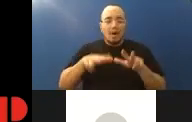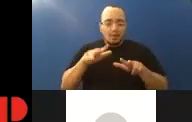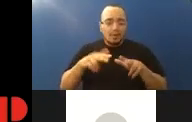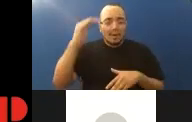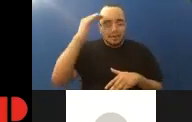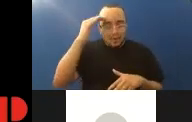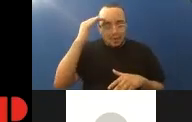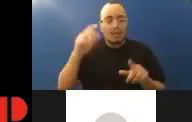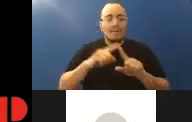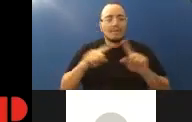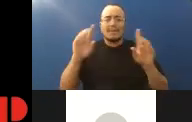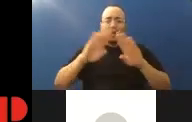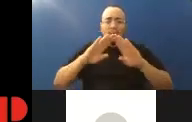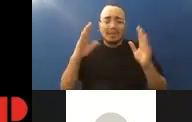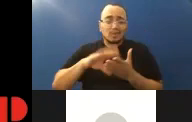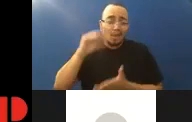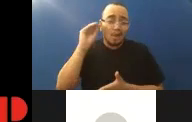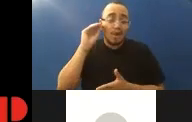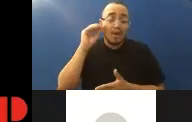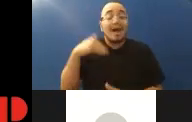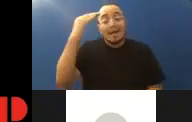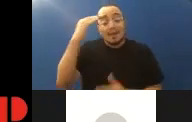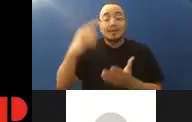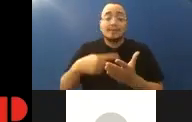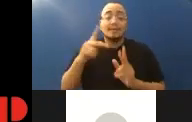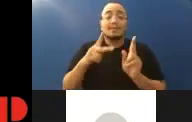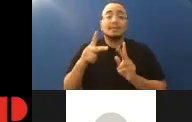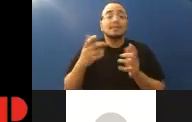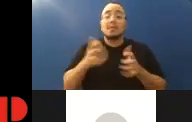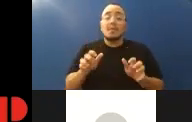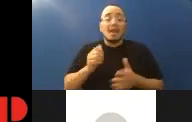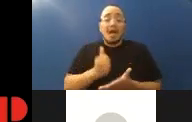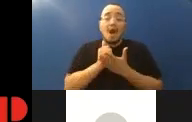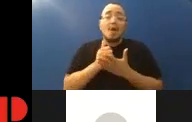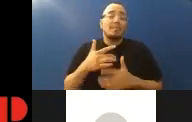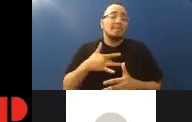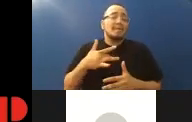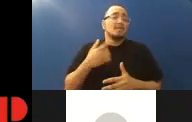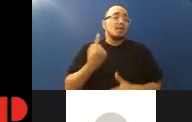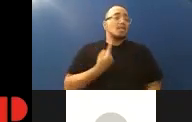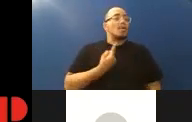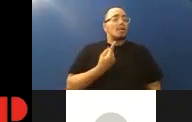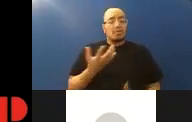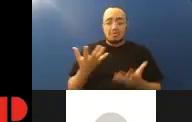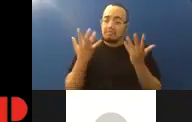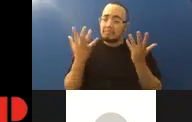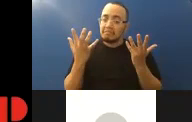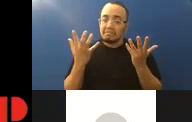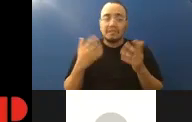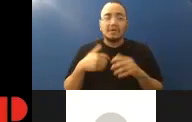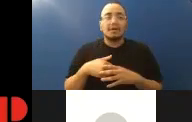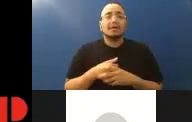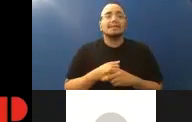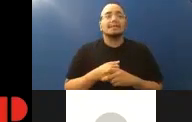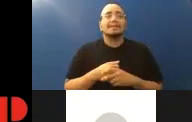then sometimes people don't want help. Sometimes people want to help themselves and they want to be left alone. So I think that respecting all of that, if I'm